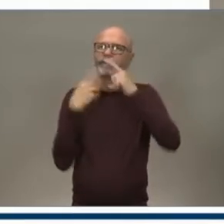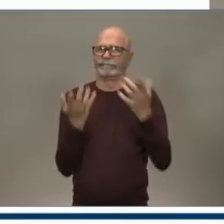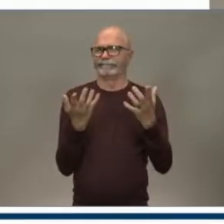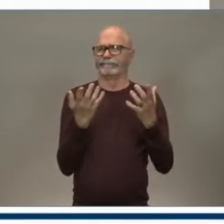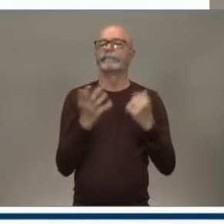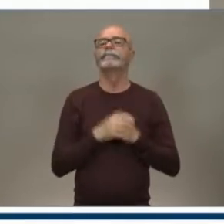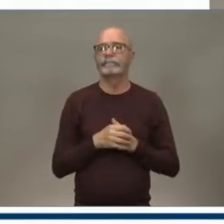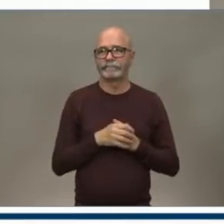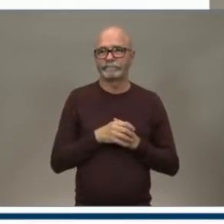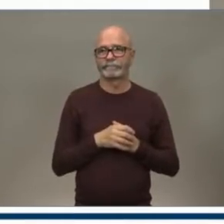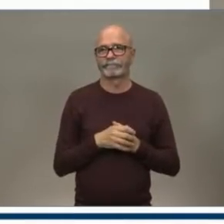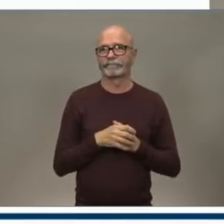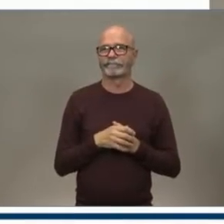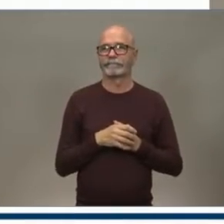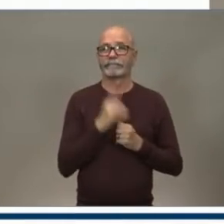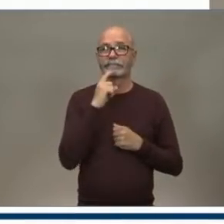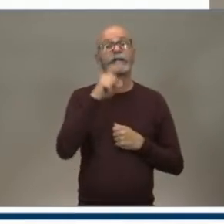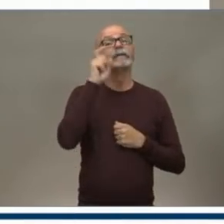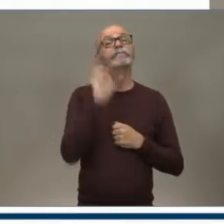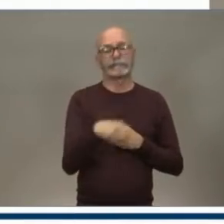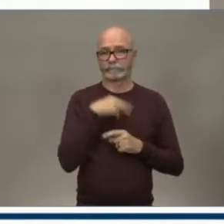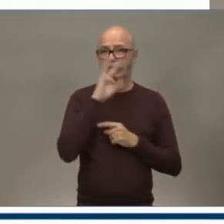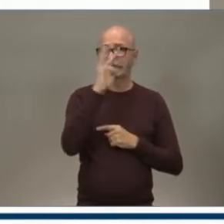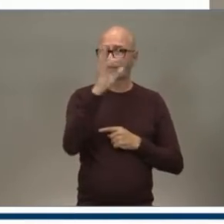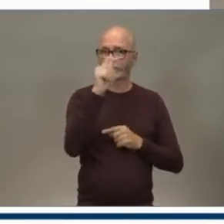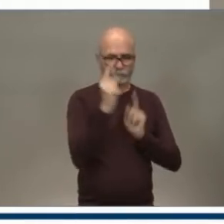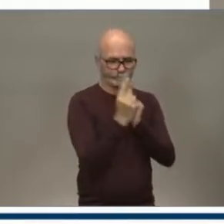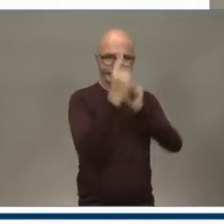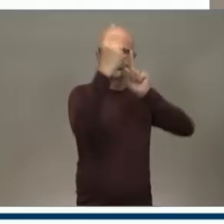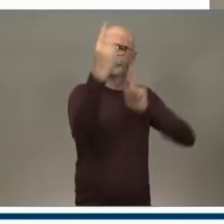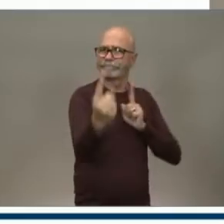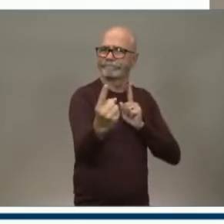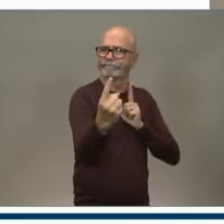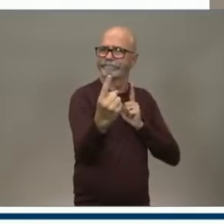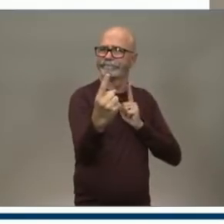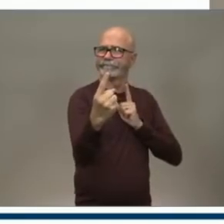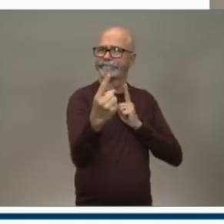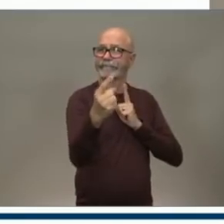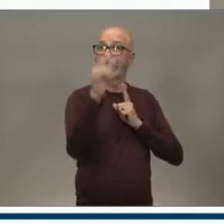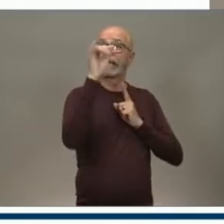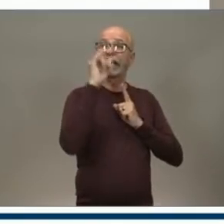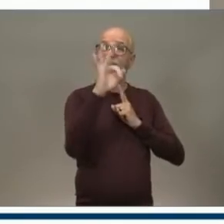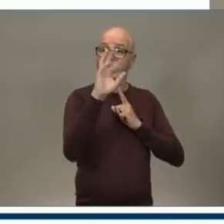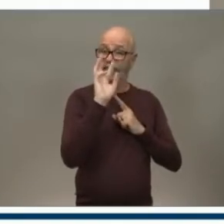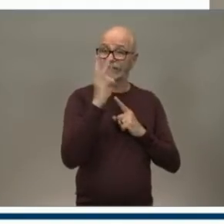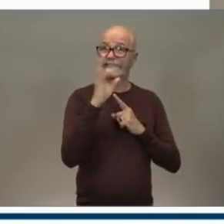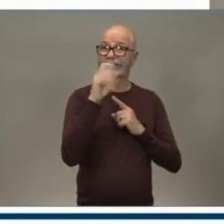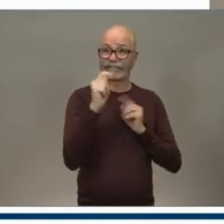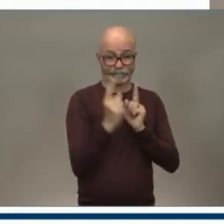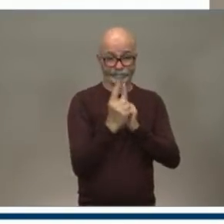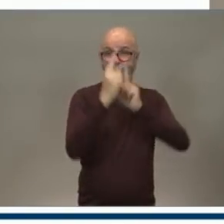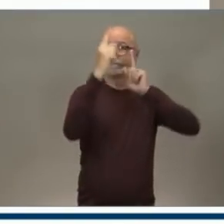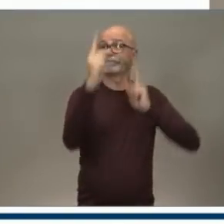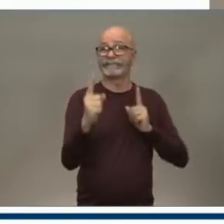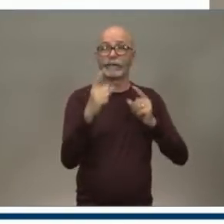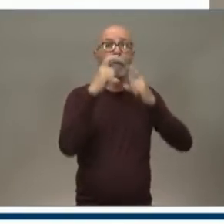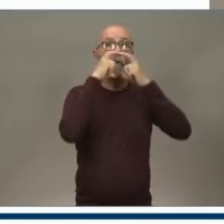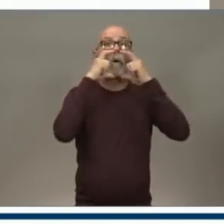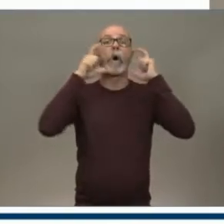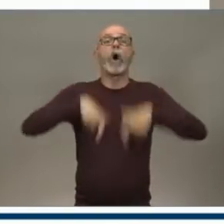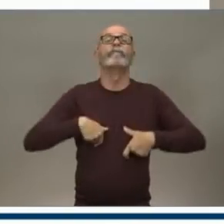even while wearing a mask while you're doing that. We need to be very clear and closely follow the gathering